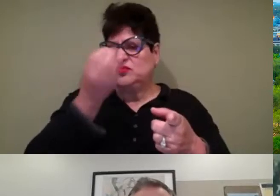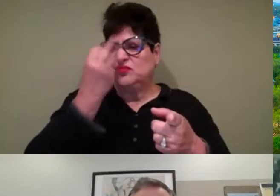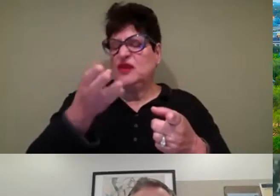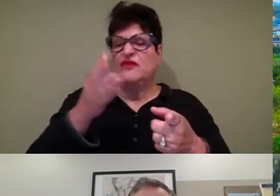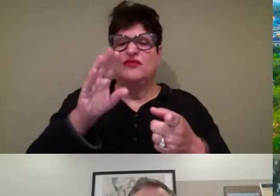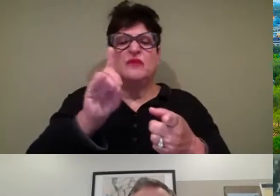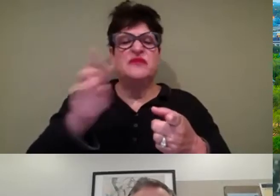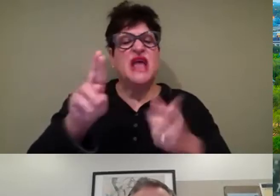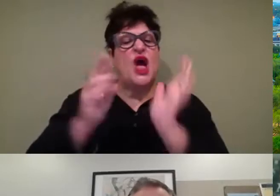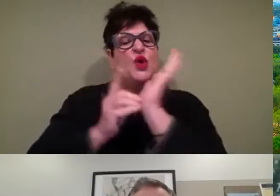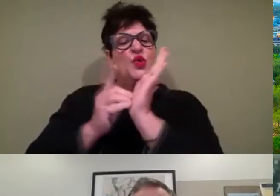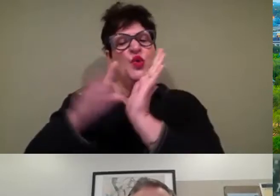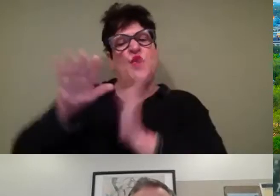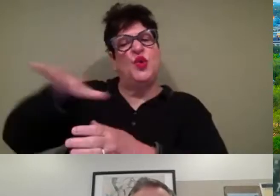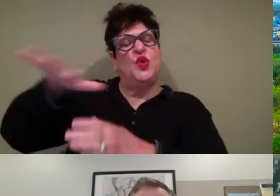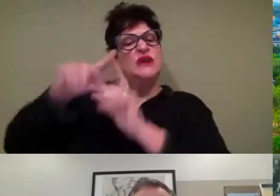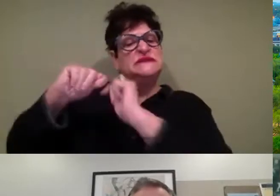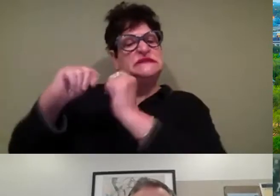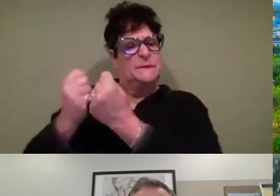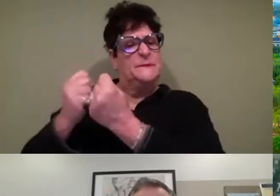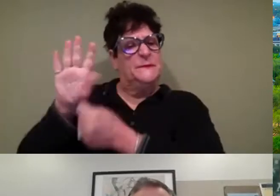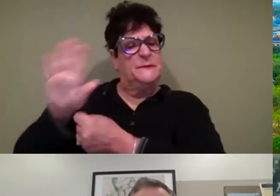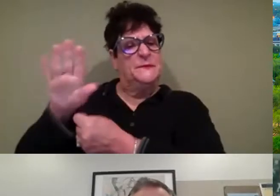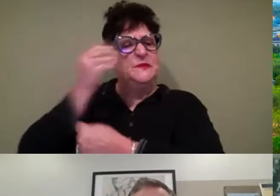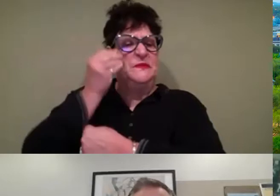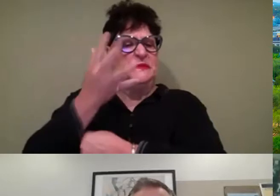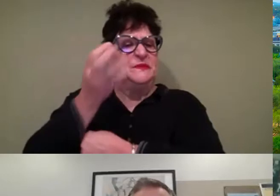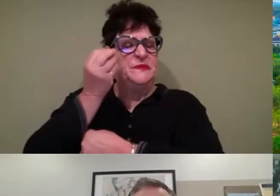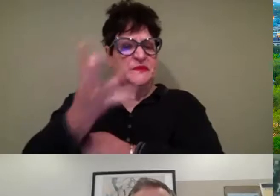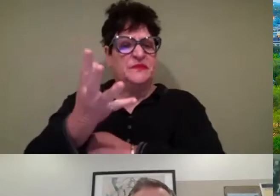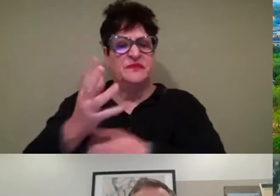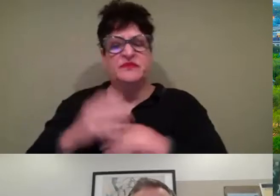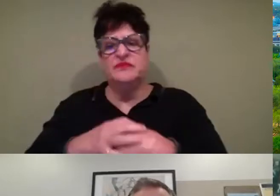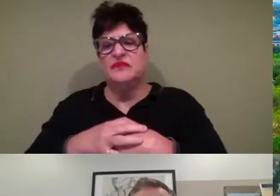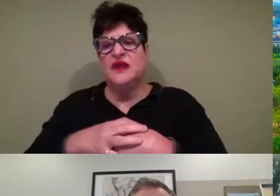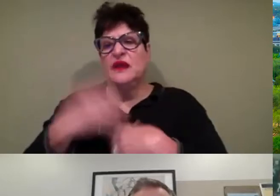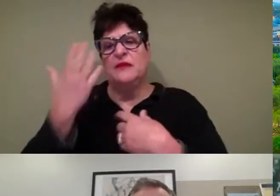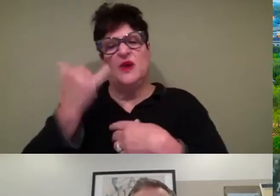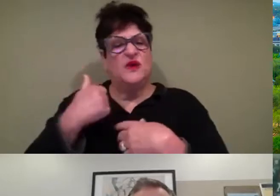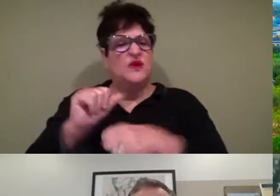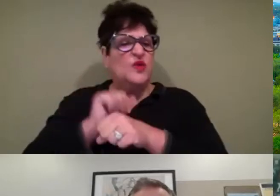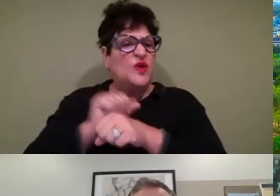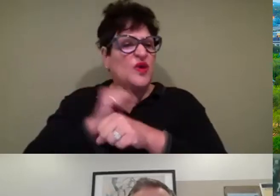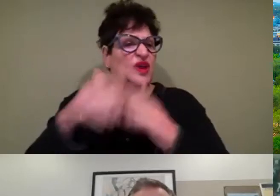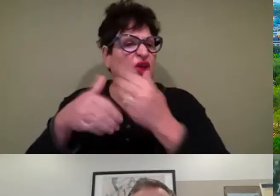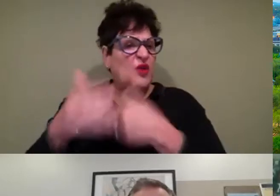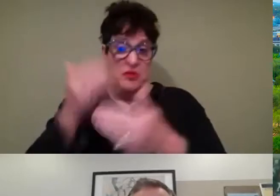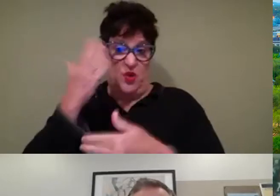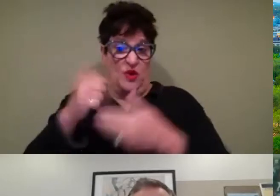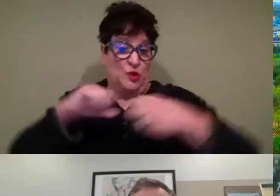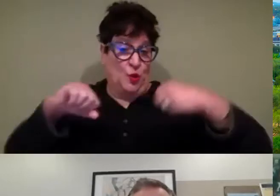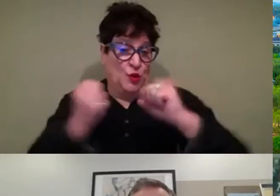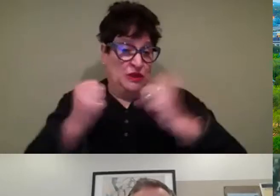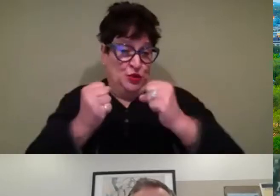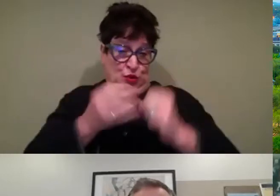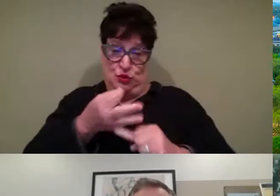and his team, because it is something that you know, we're working on as winter approaches,